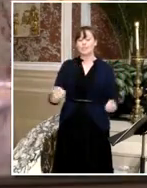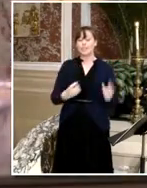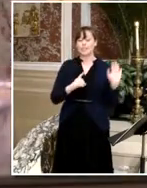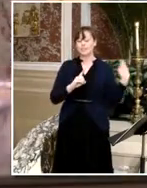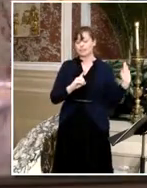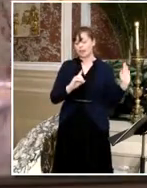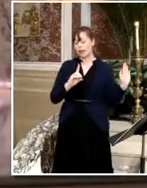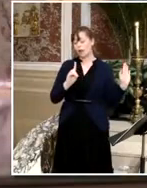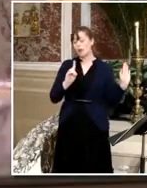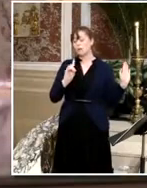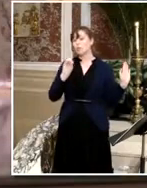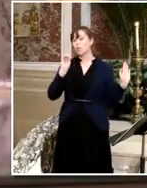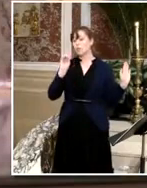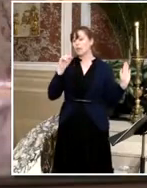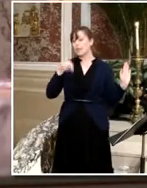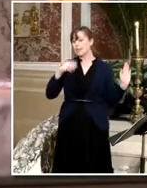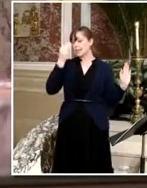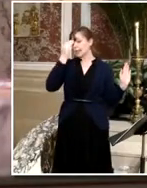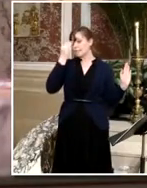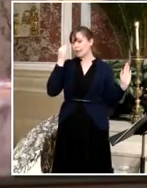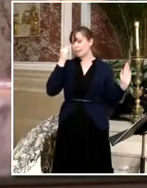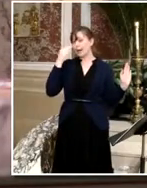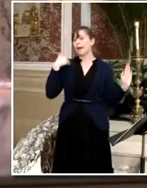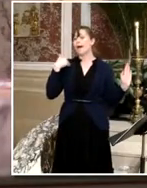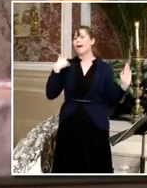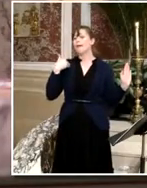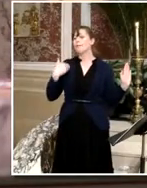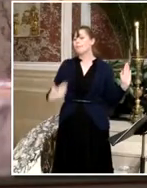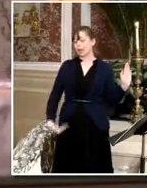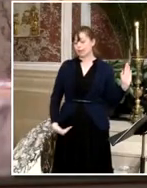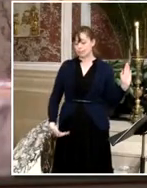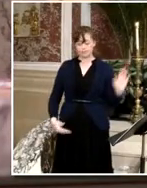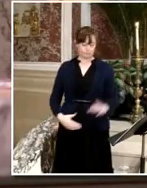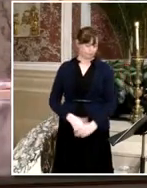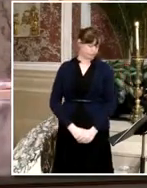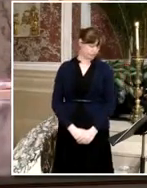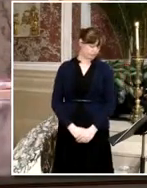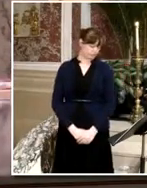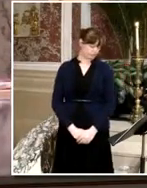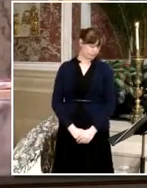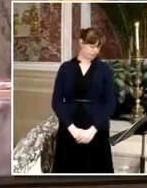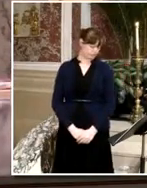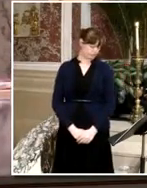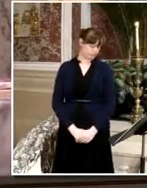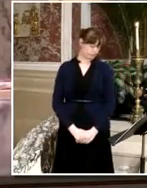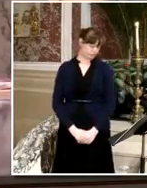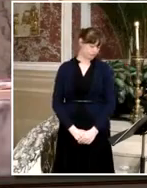of sins. Do this in memory of me."